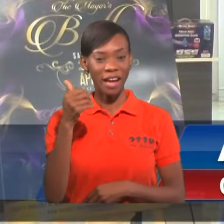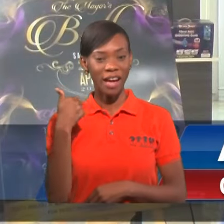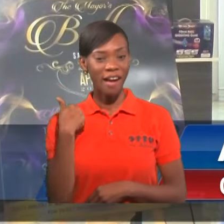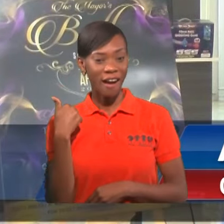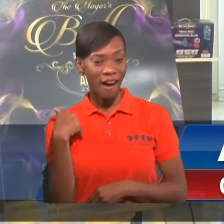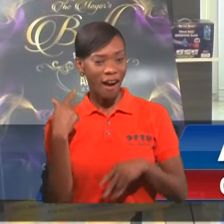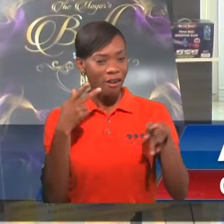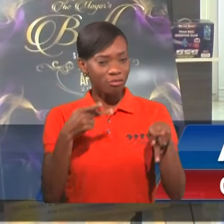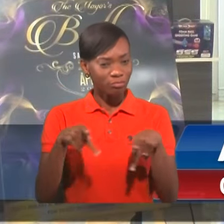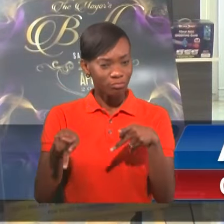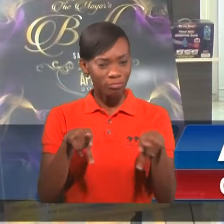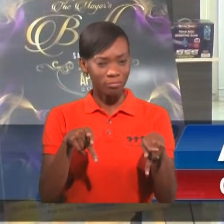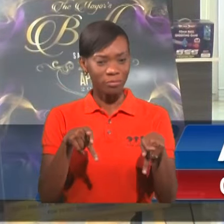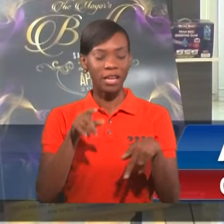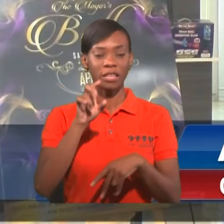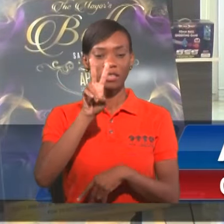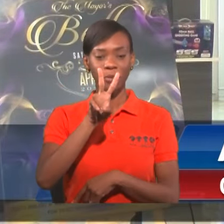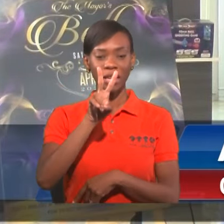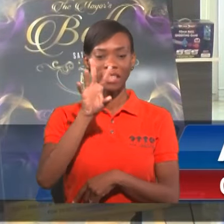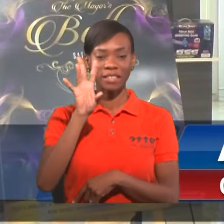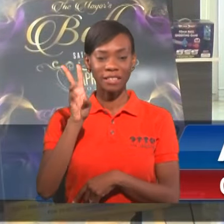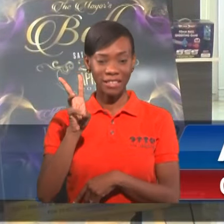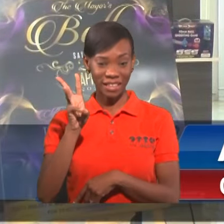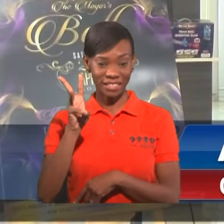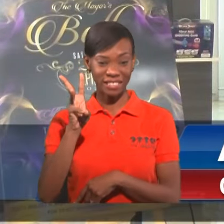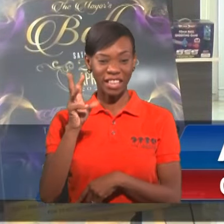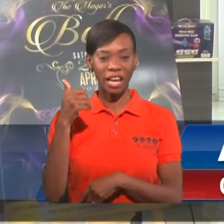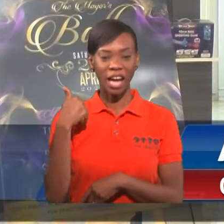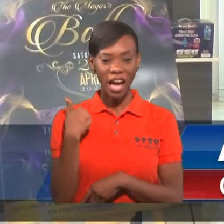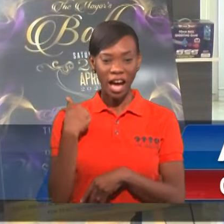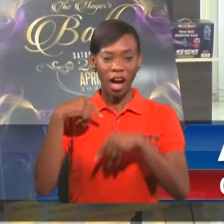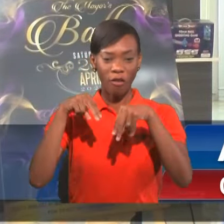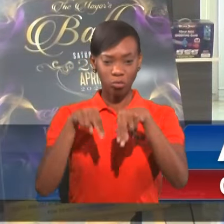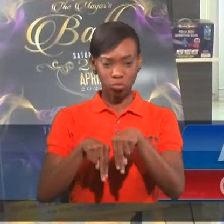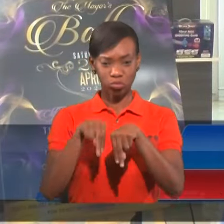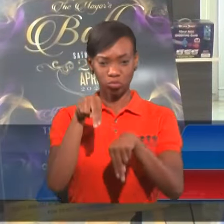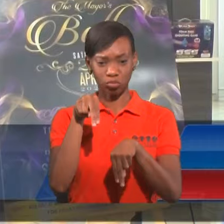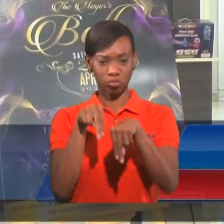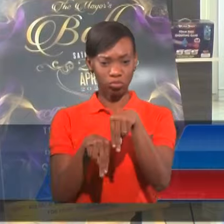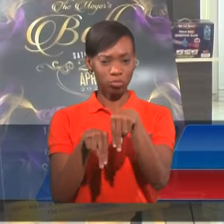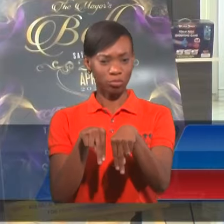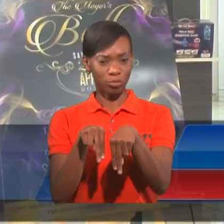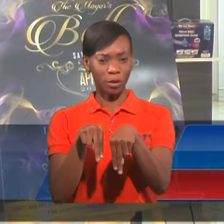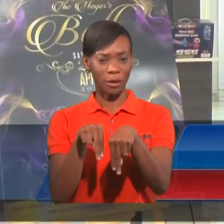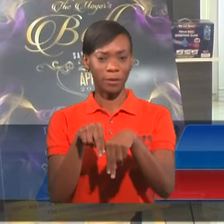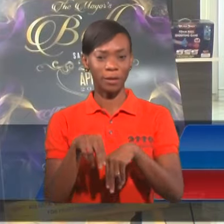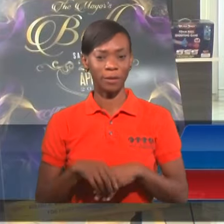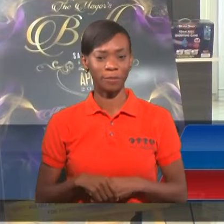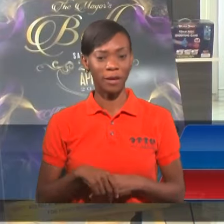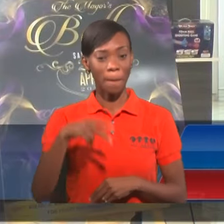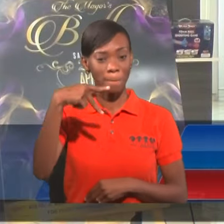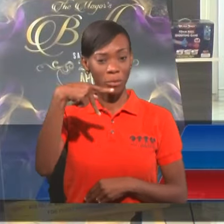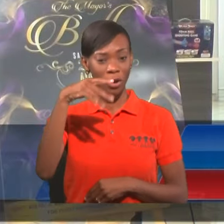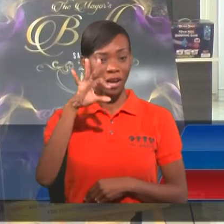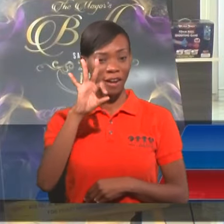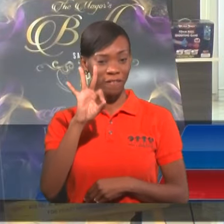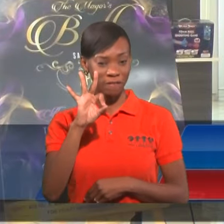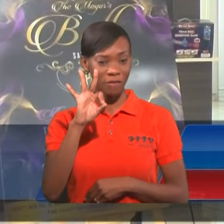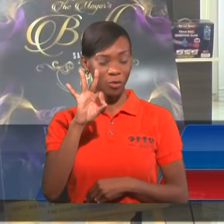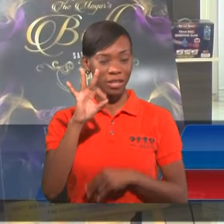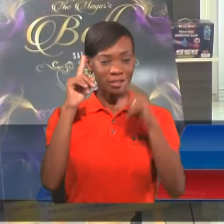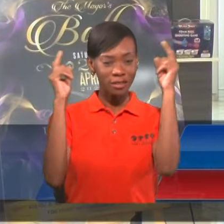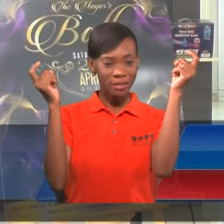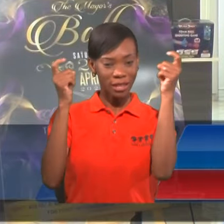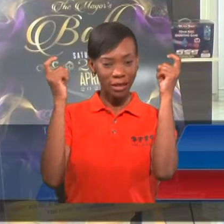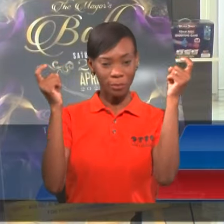the 26th, the next biggest military parade after independence. It actually happens in Point Fortin for the Point Fortin Borough celebrations. So